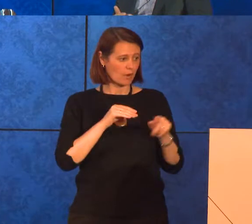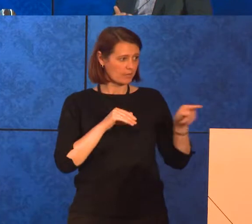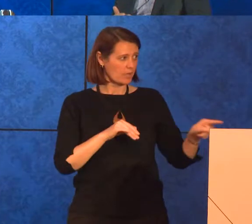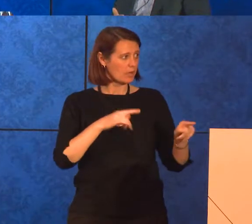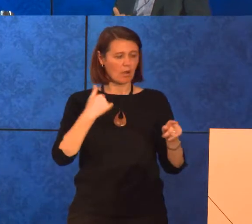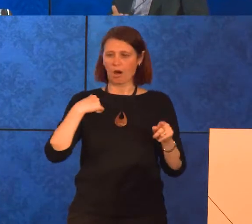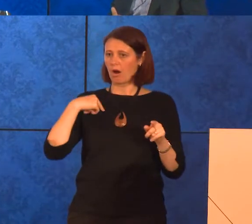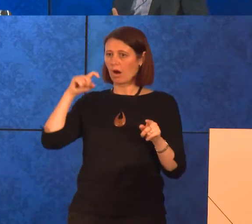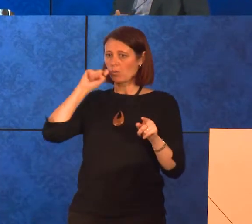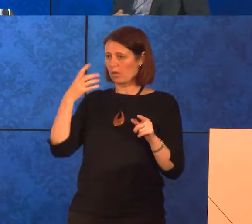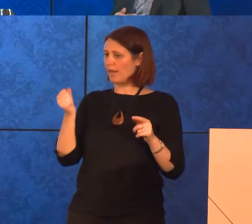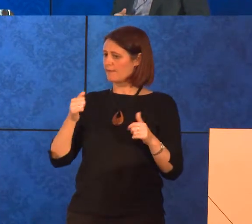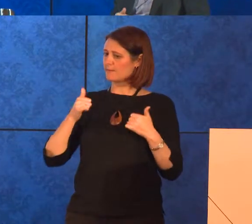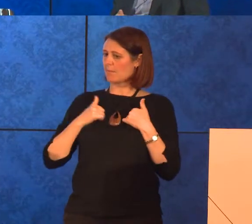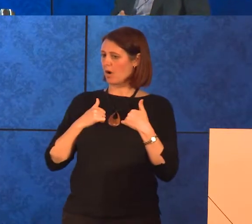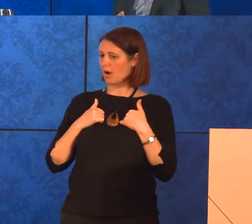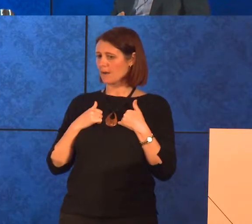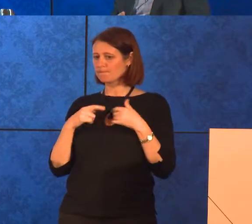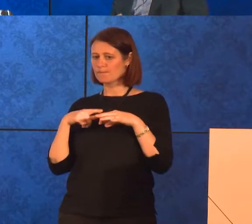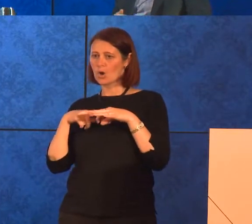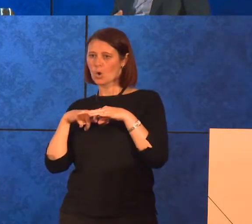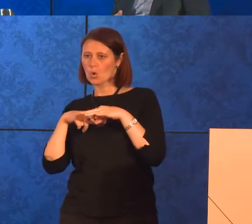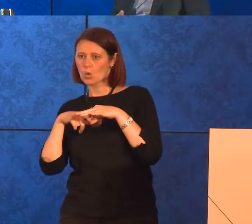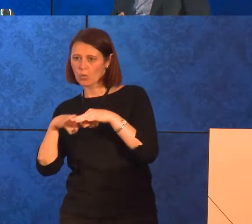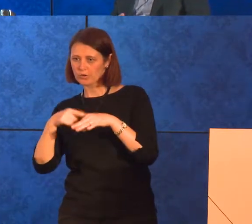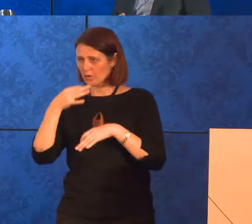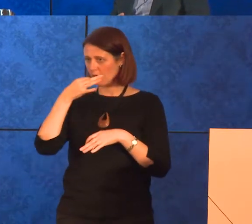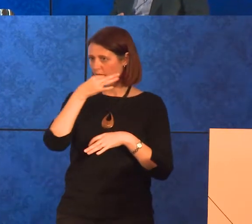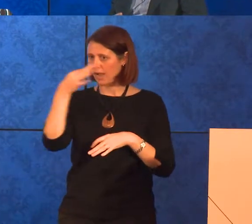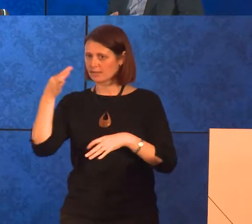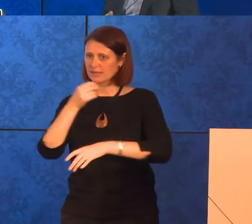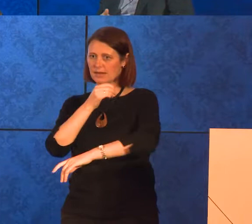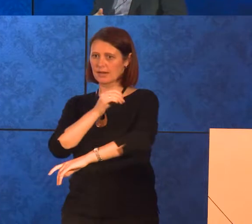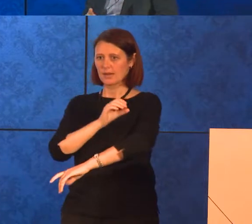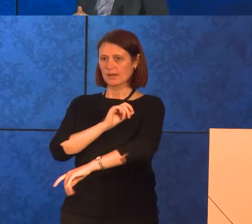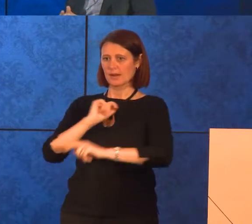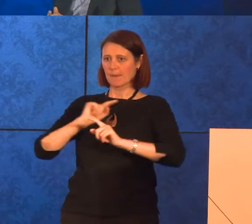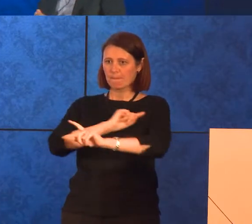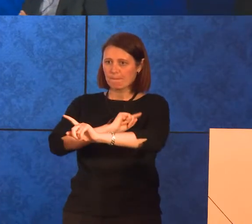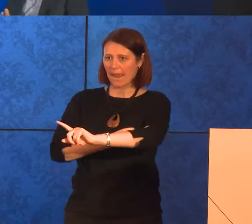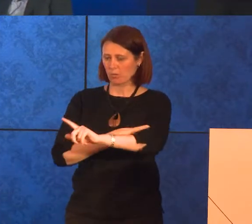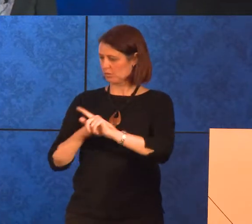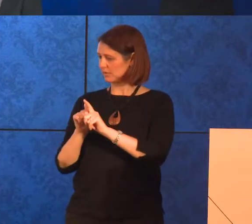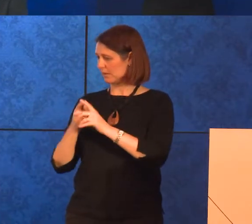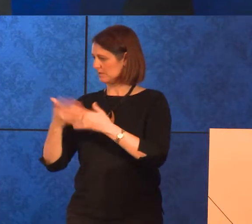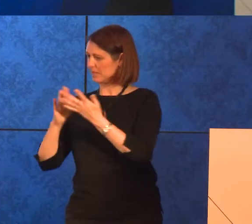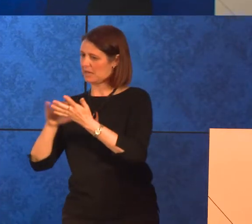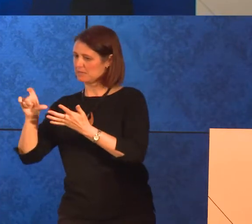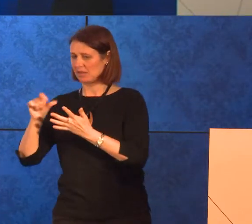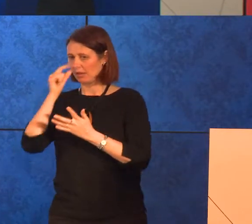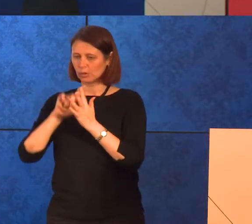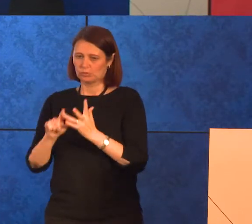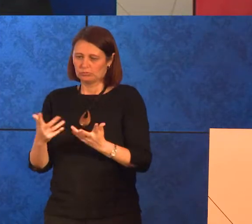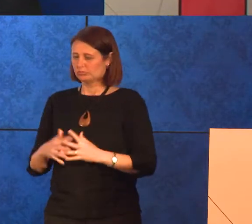to exercise my questioning, asking powers, as any MC is allowed to do. Speaking of holding